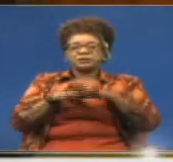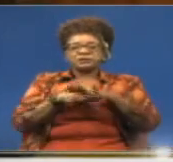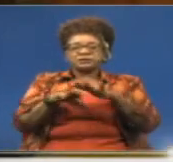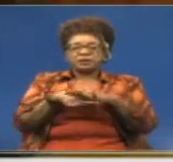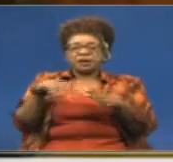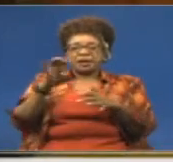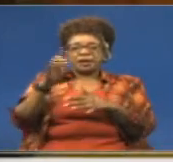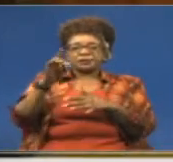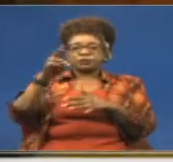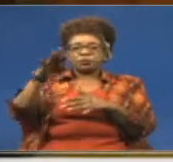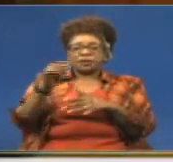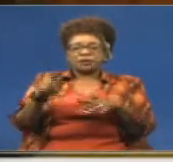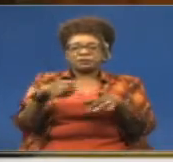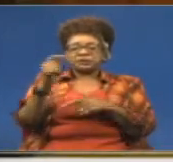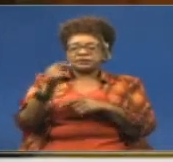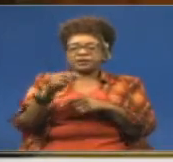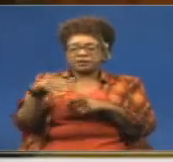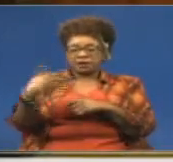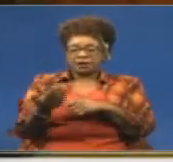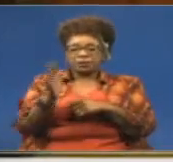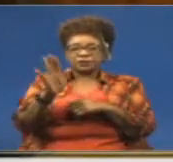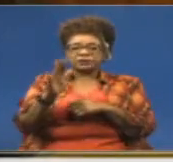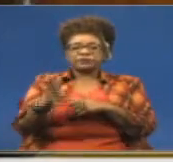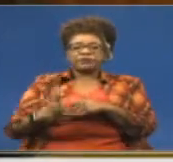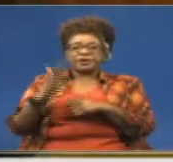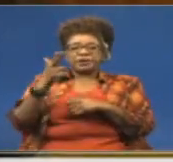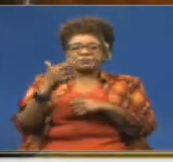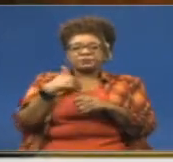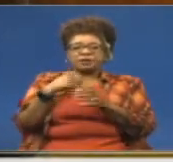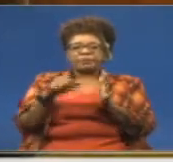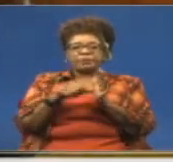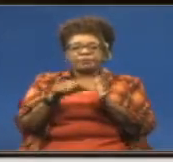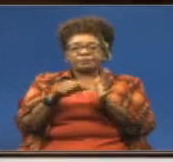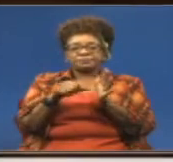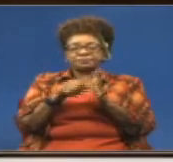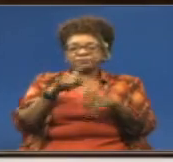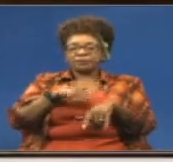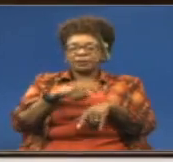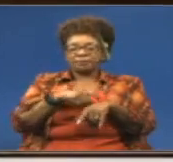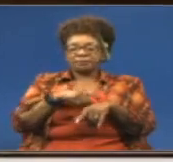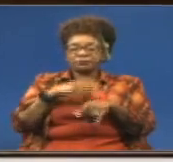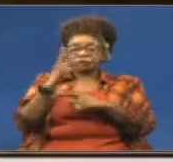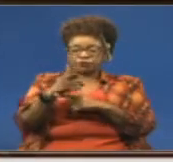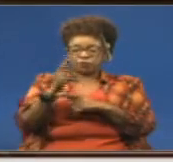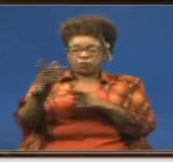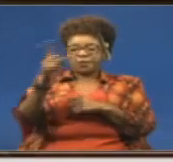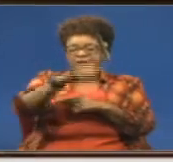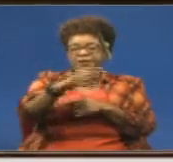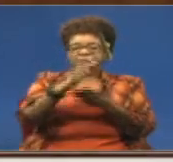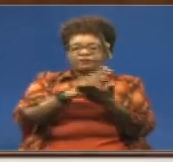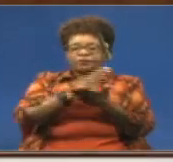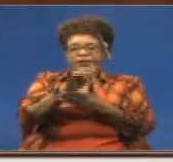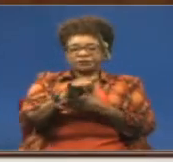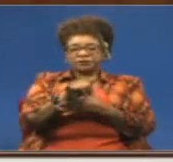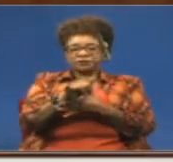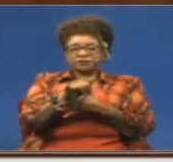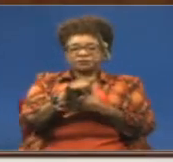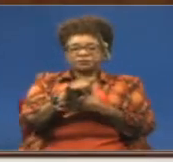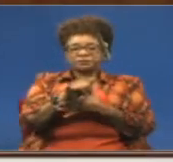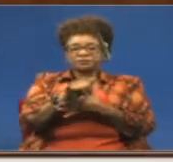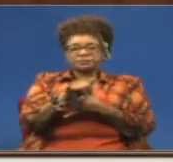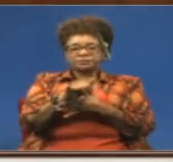Otieno, testified of how Owino's firearm had developed a problem at the shooting range a day before the incident.